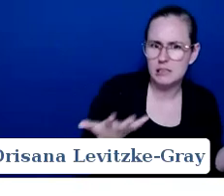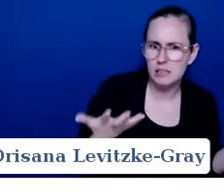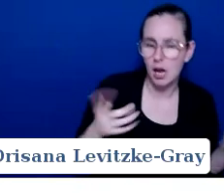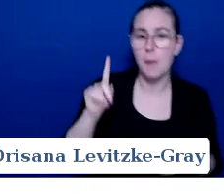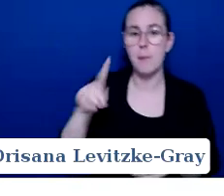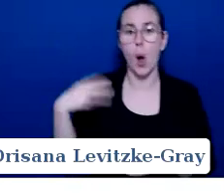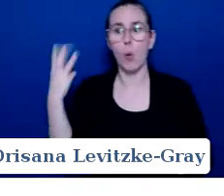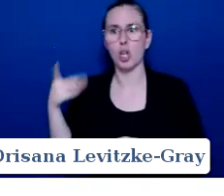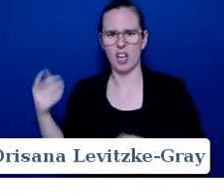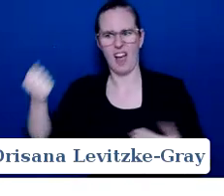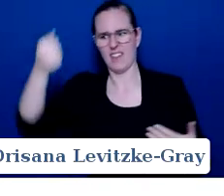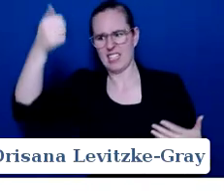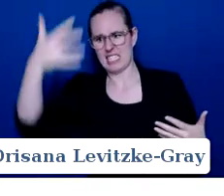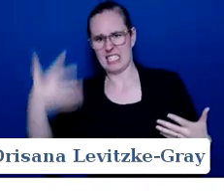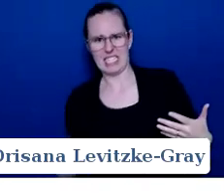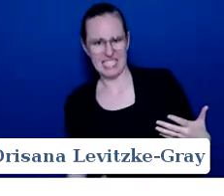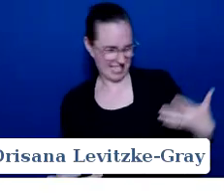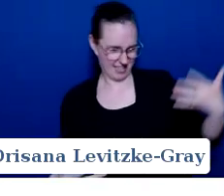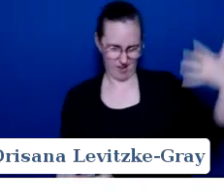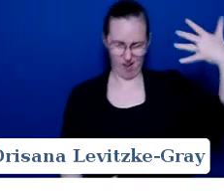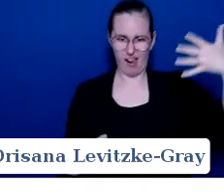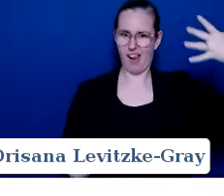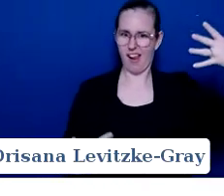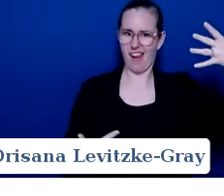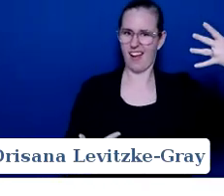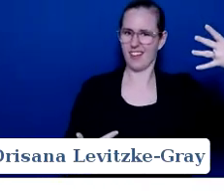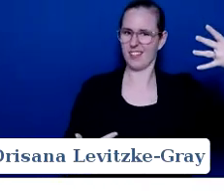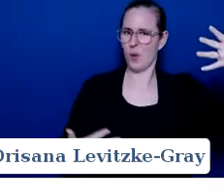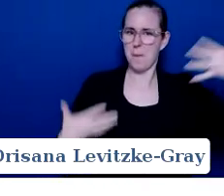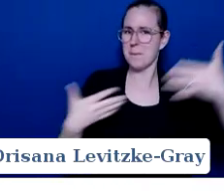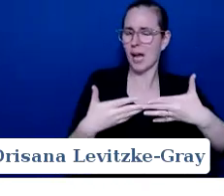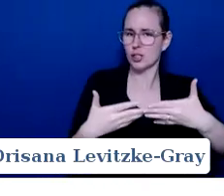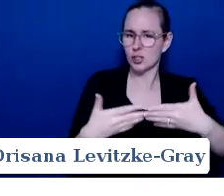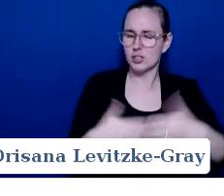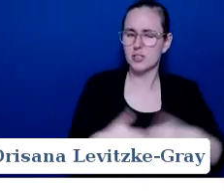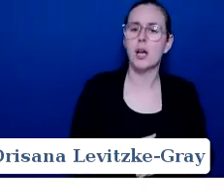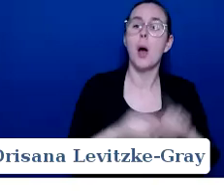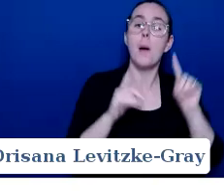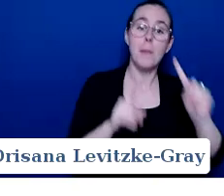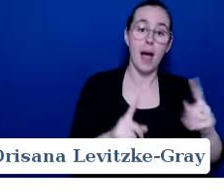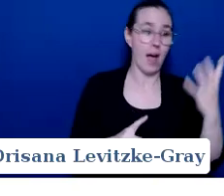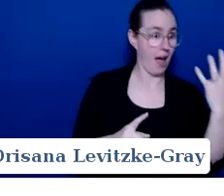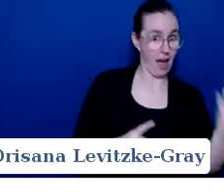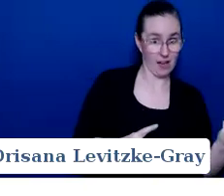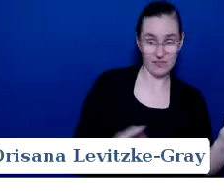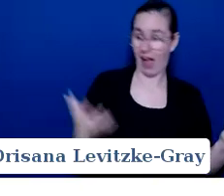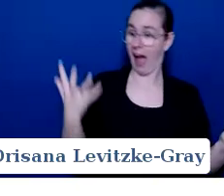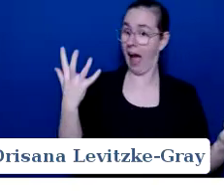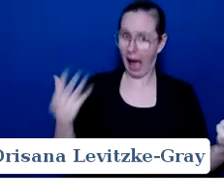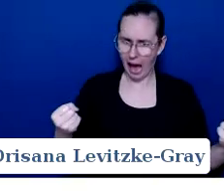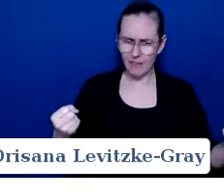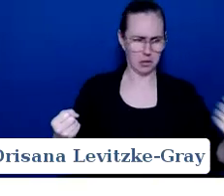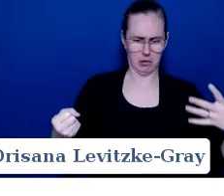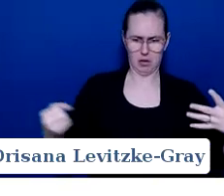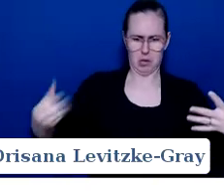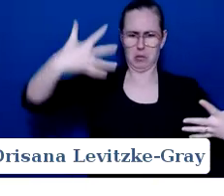as a information in order to make more more information about the person with disability. Second point is we are